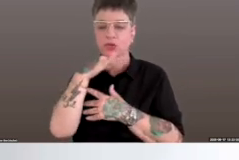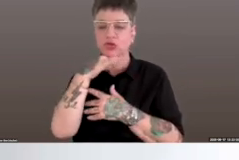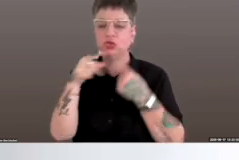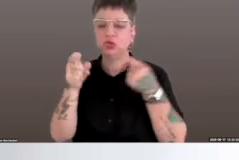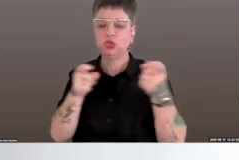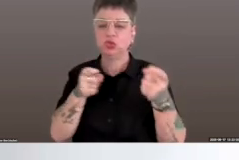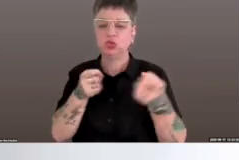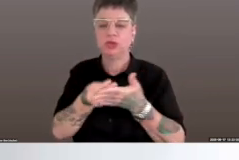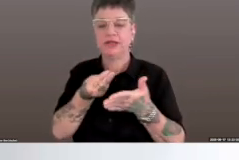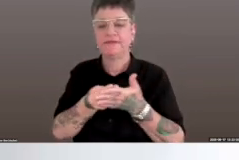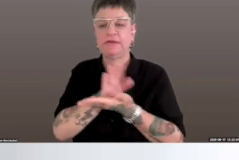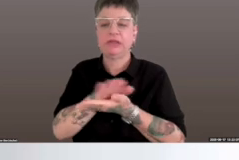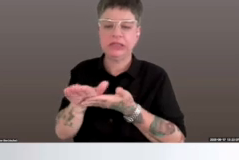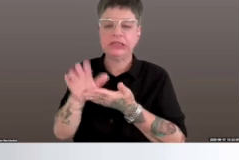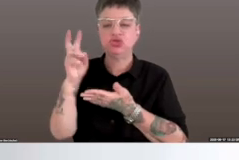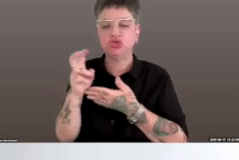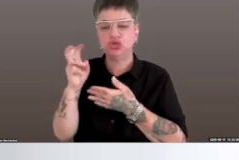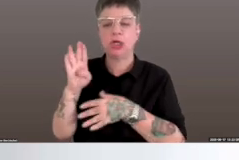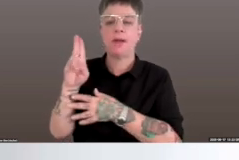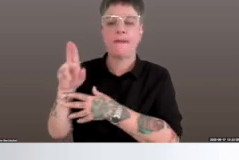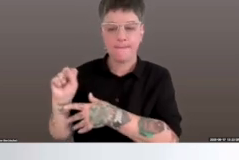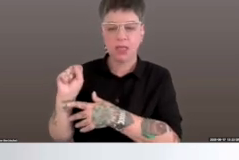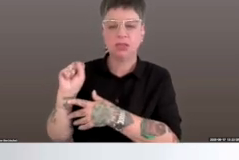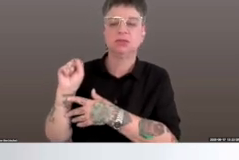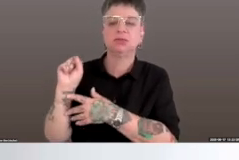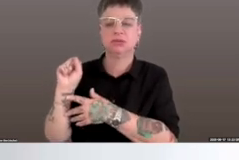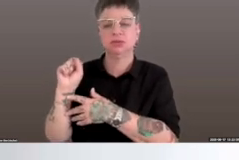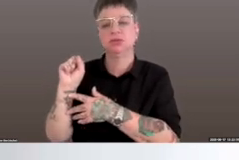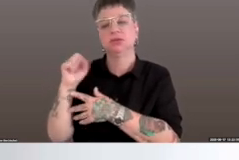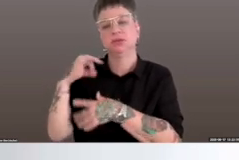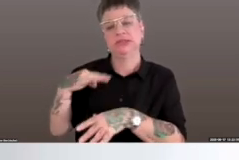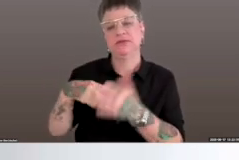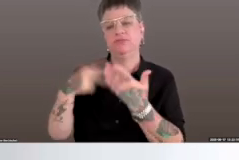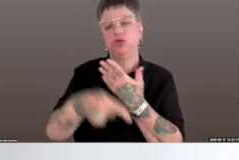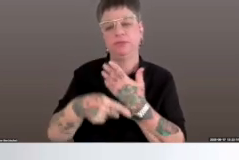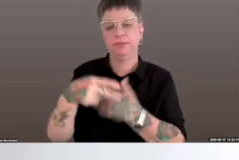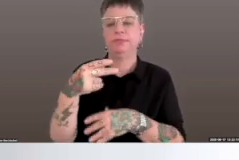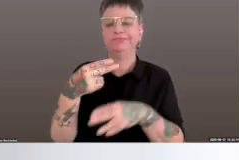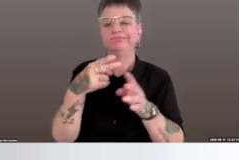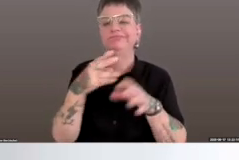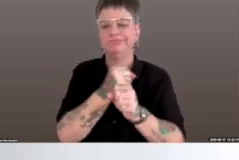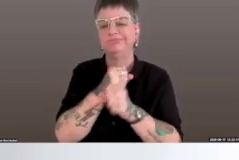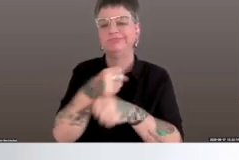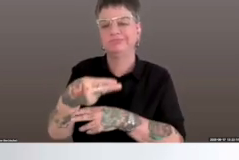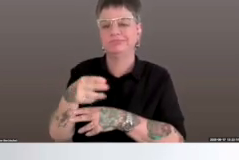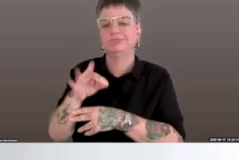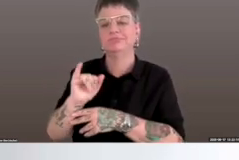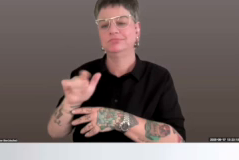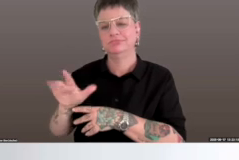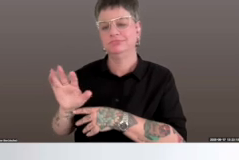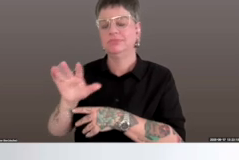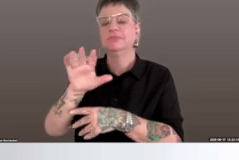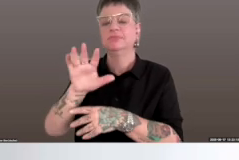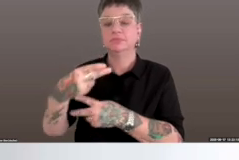Clean Truck and Bus Voucher Incentive Program, which is better known as HVIP. It's important